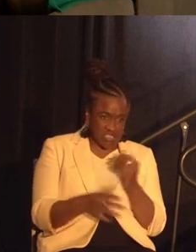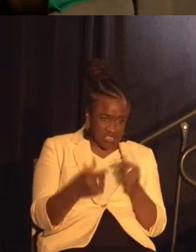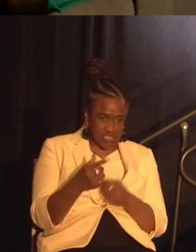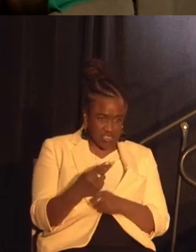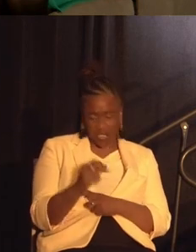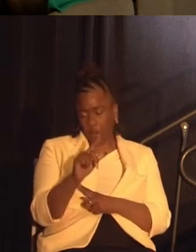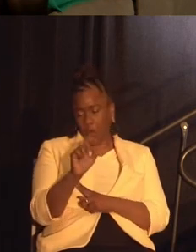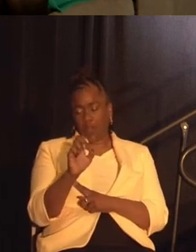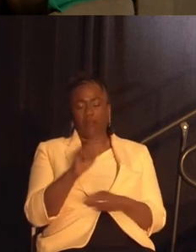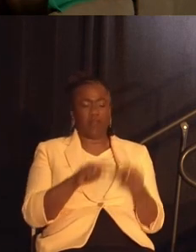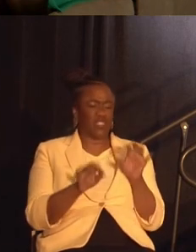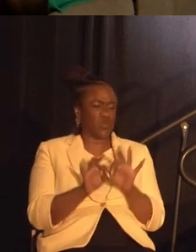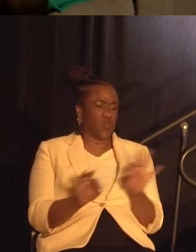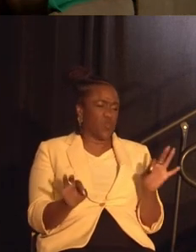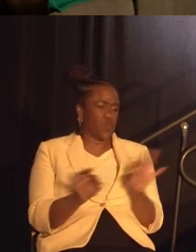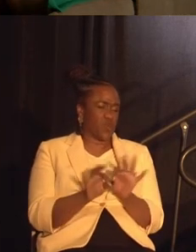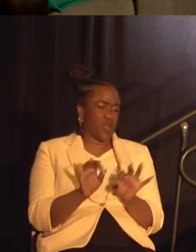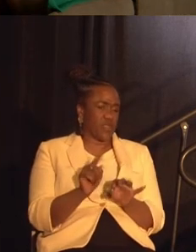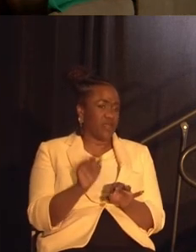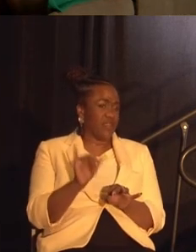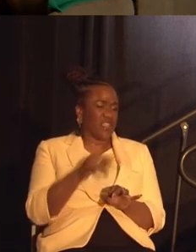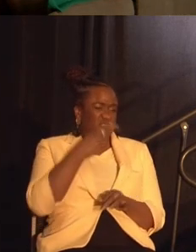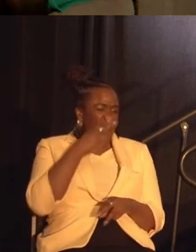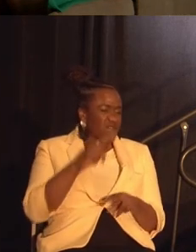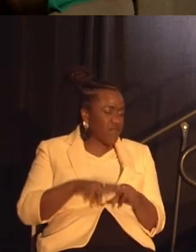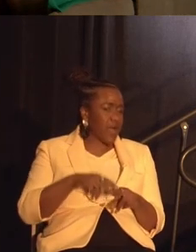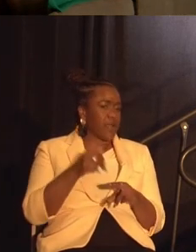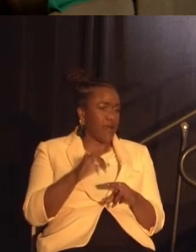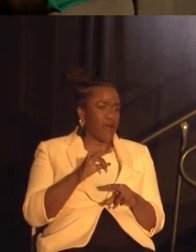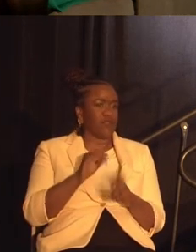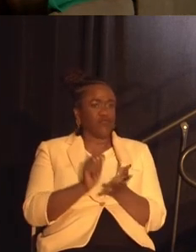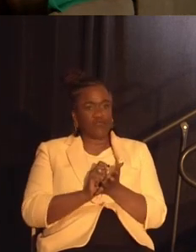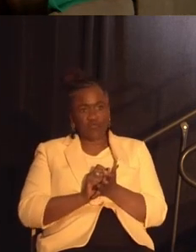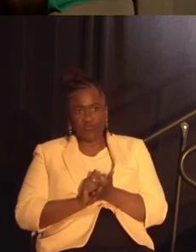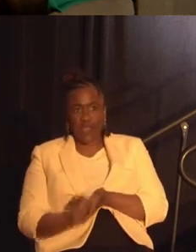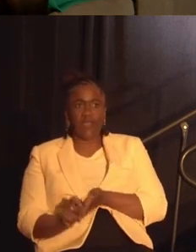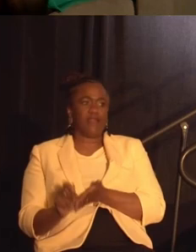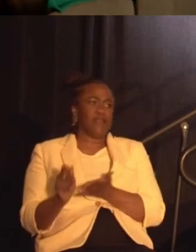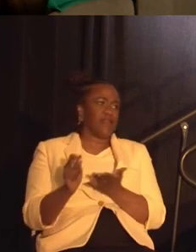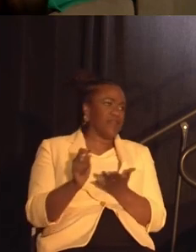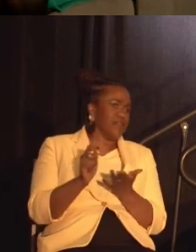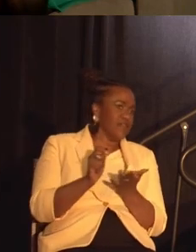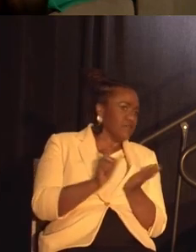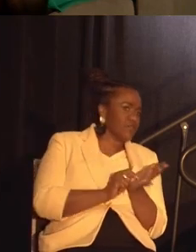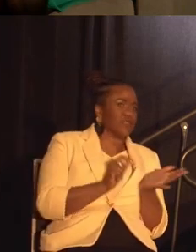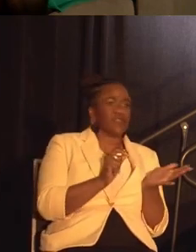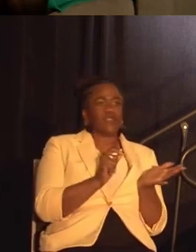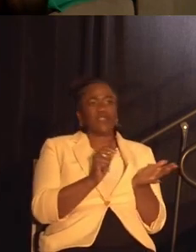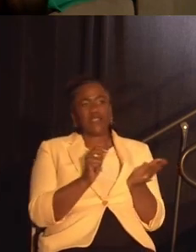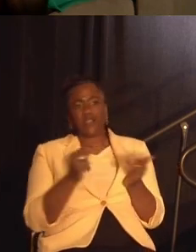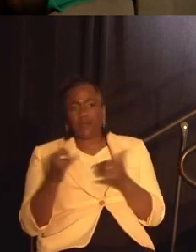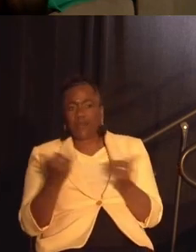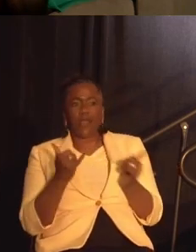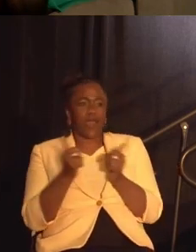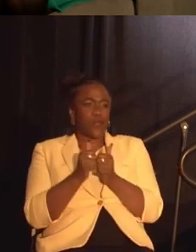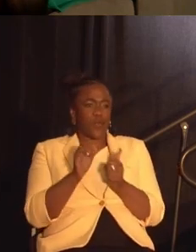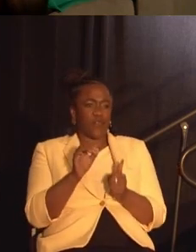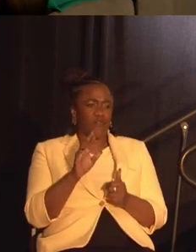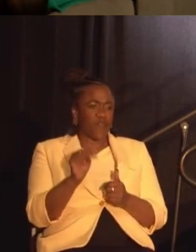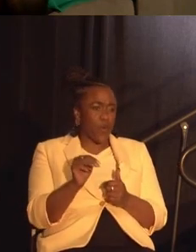fine, it's fun, it's worth it. That's the fun of getting to write, you know, in print, is you can play with the